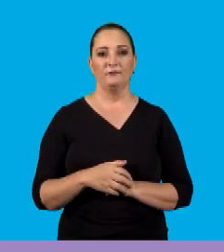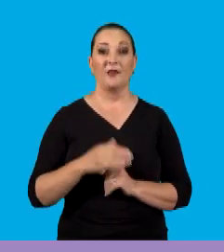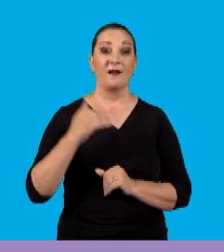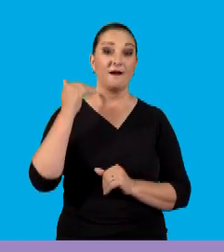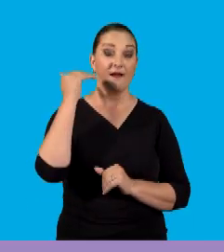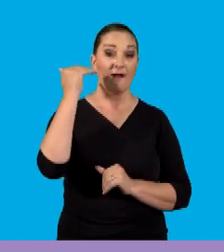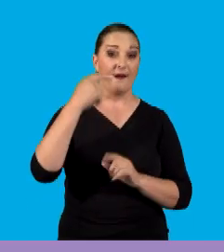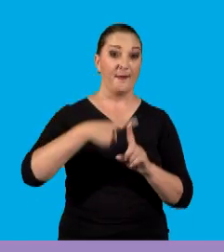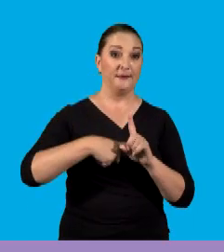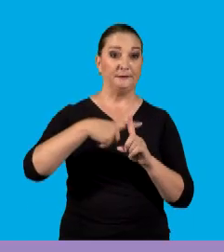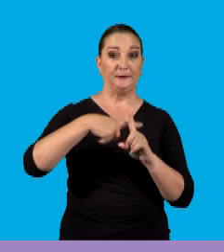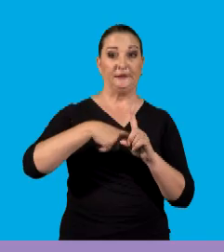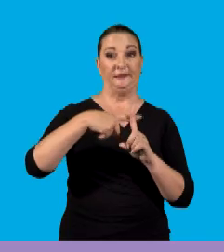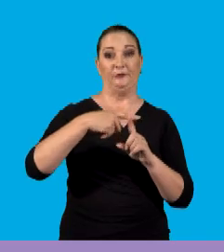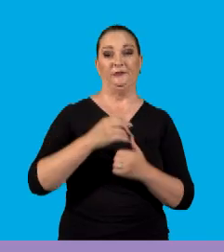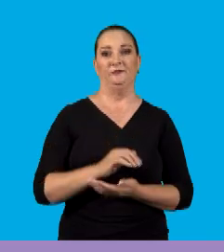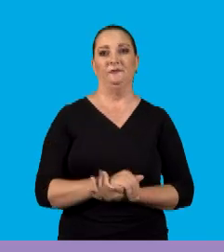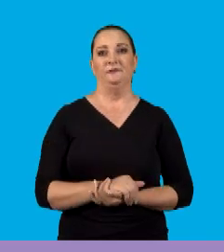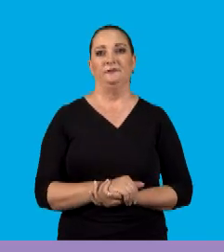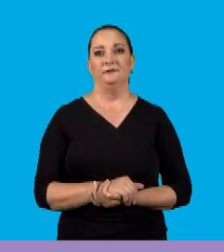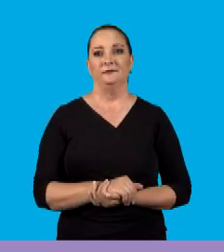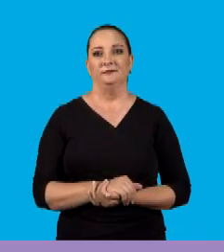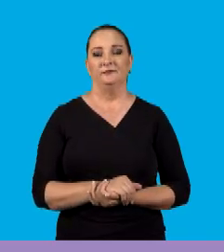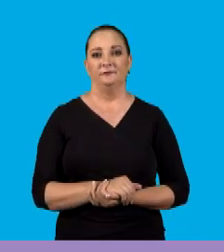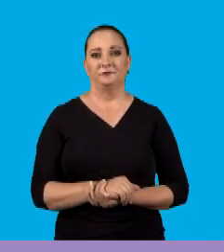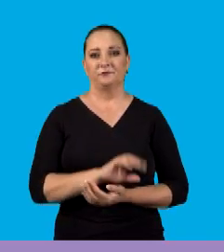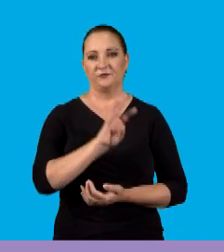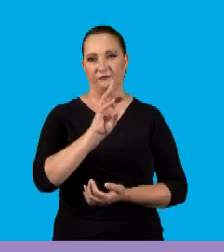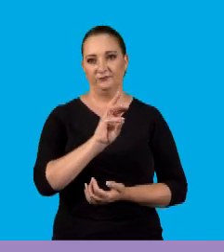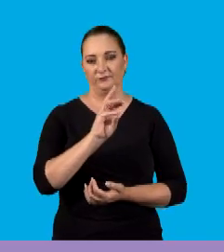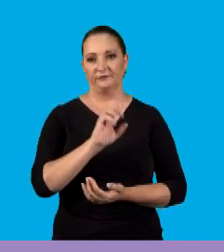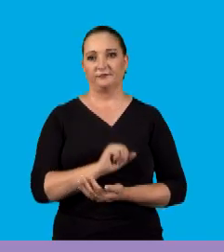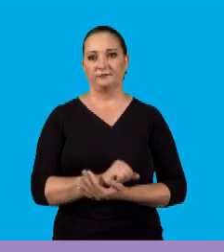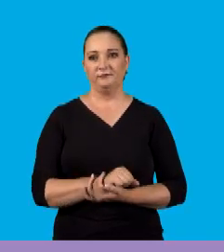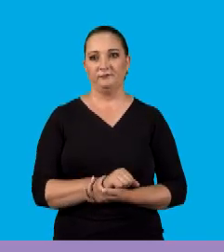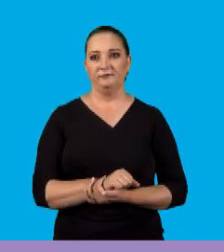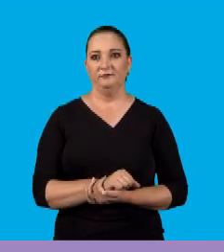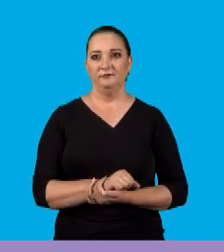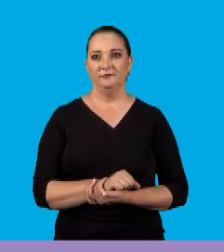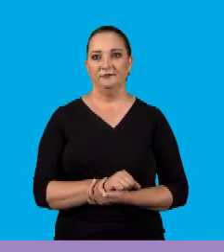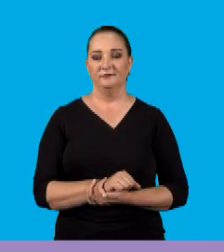the highest temperature there is the Thursday.